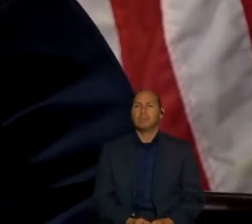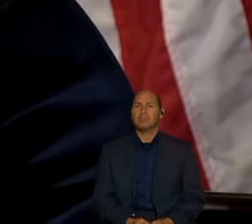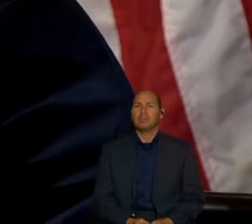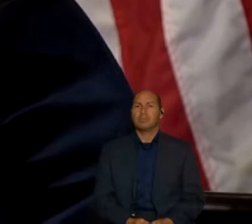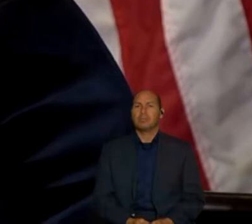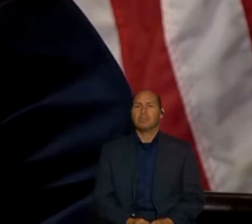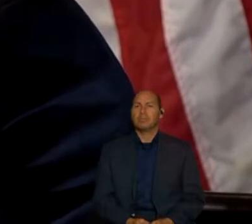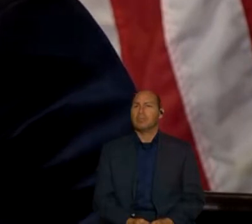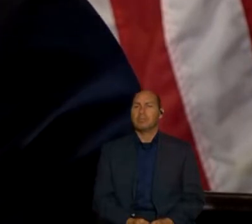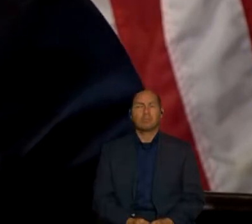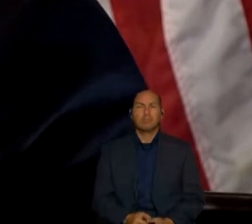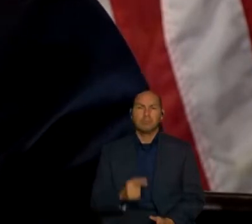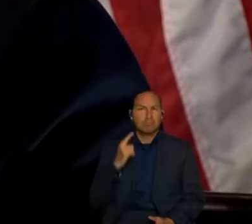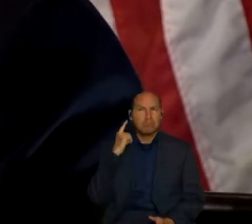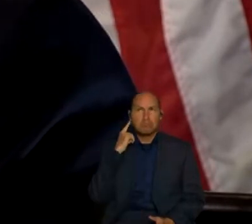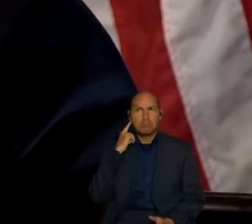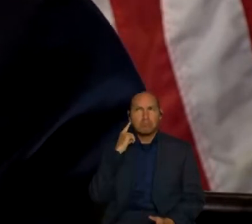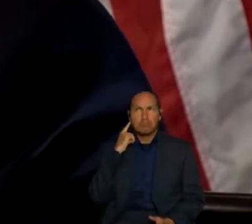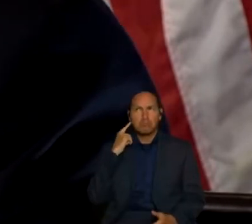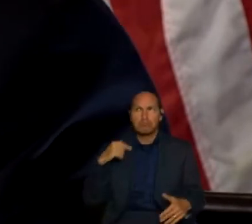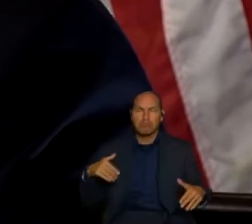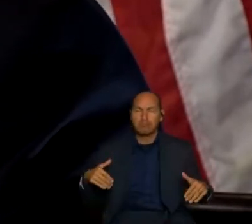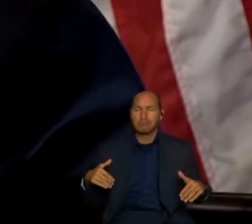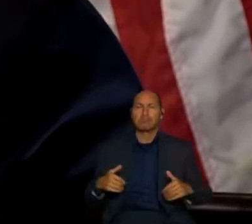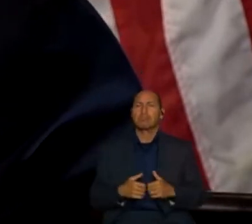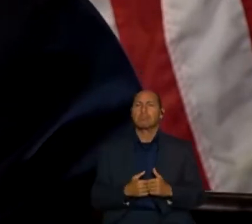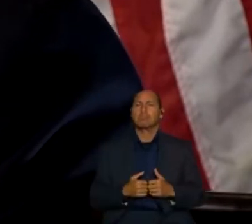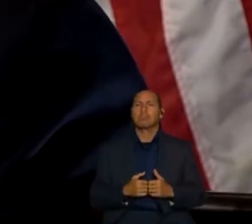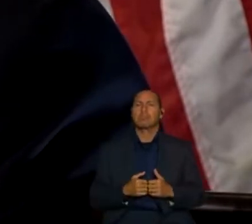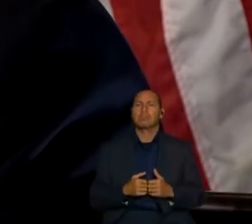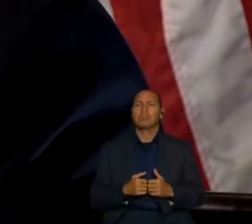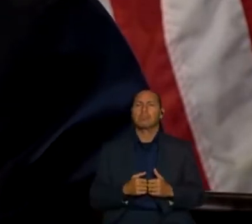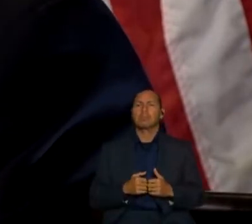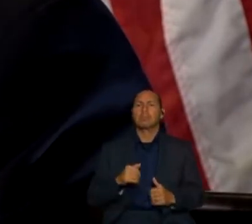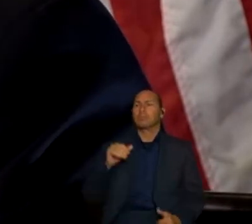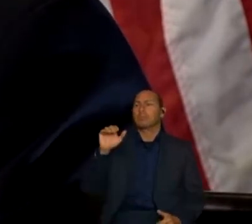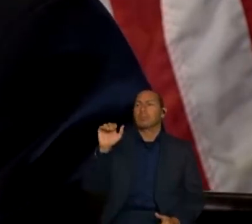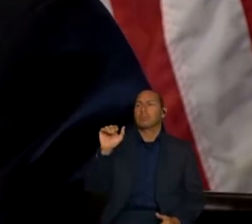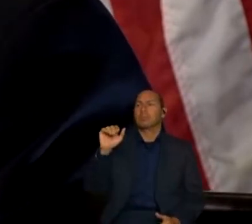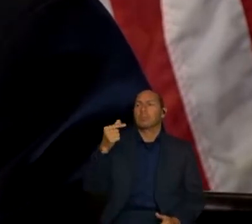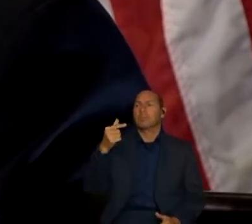Doesn't sound like he's here at least yet. Judge Arthur Gonzalez?